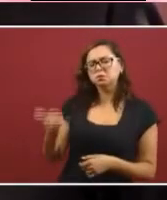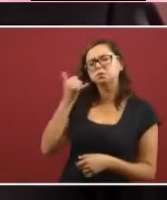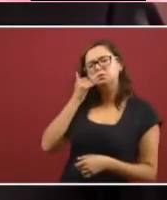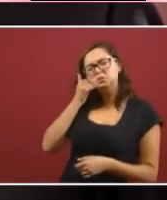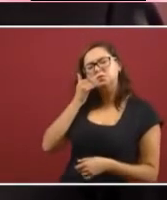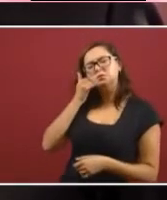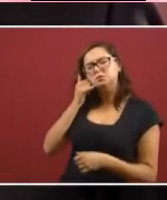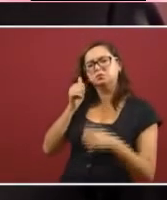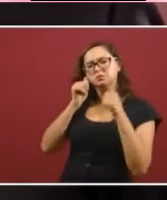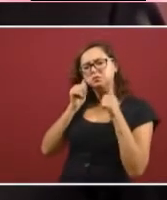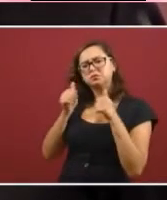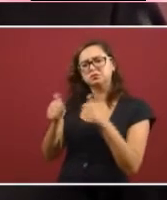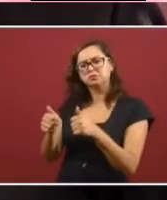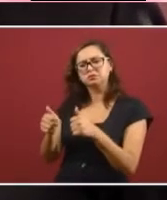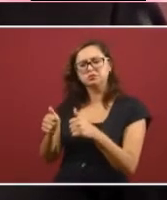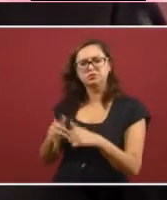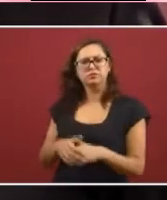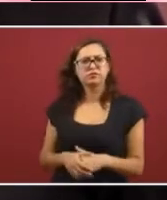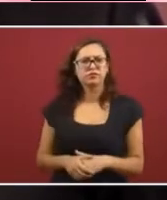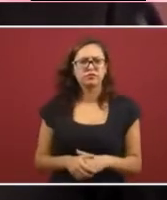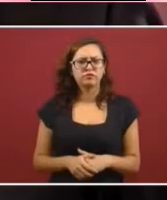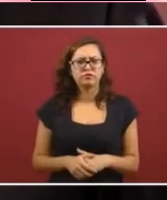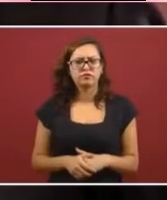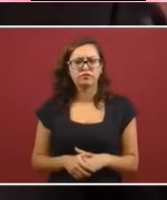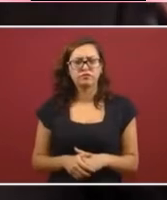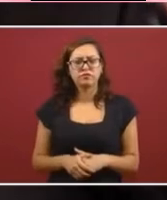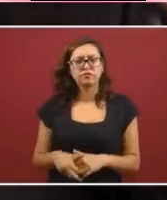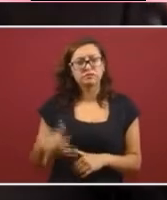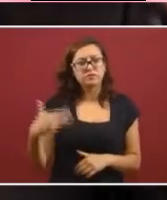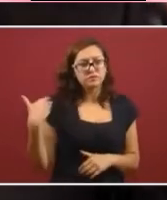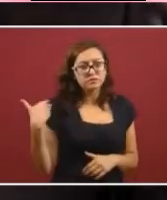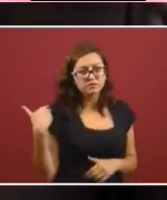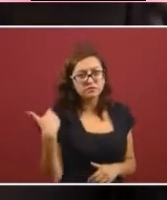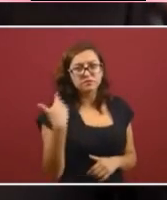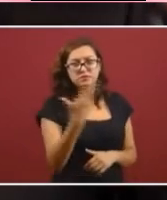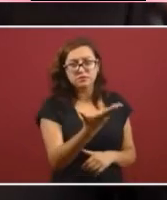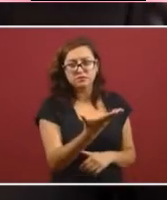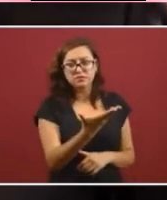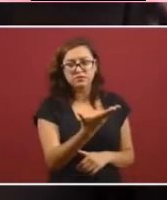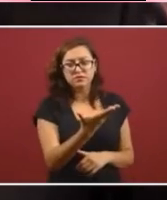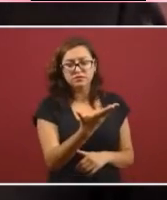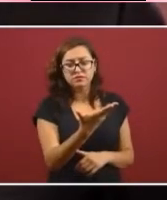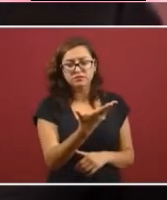they would answer the phone to him. And if he solicited